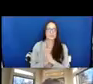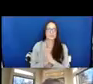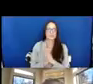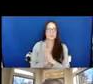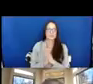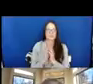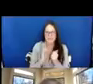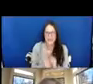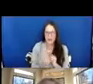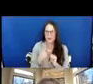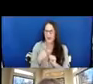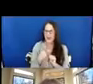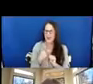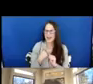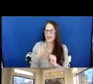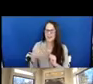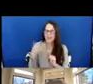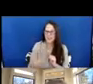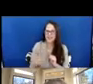How do I advance this?